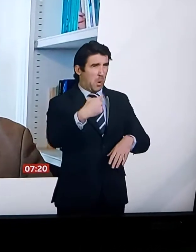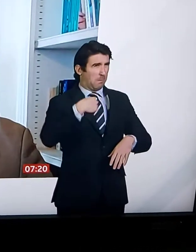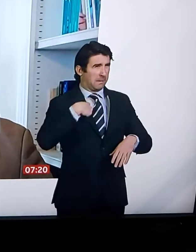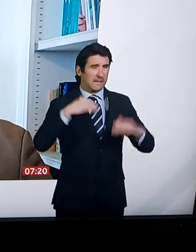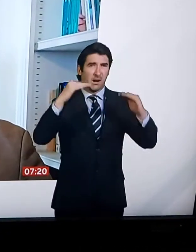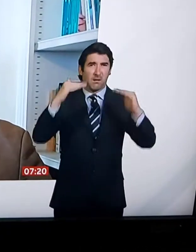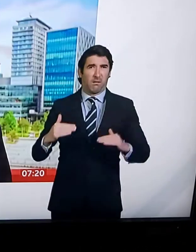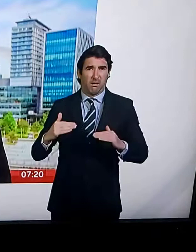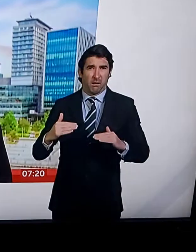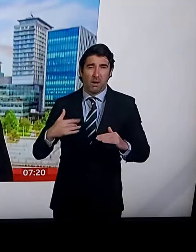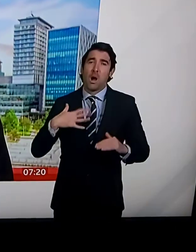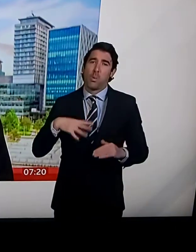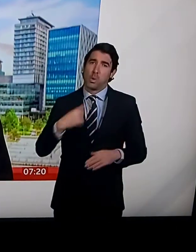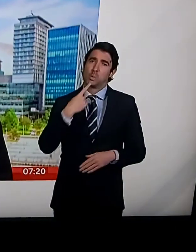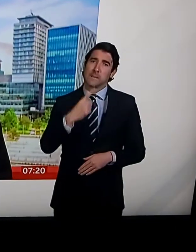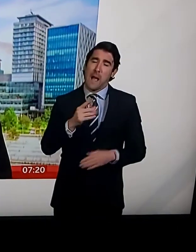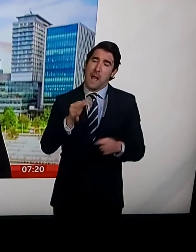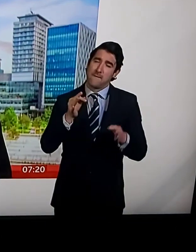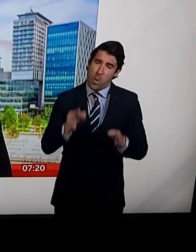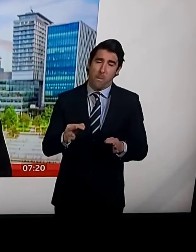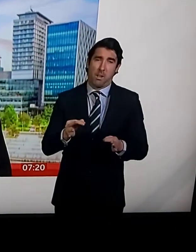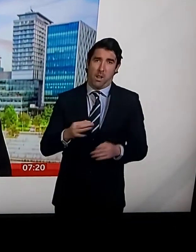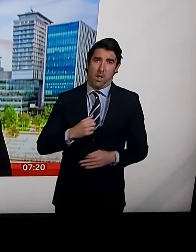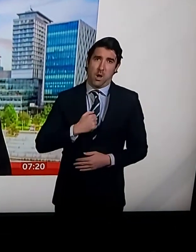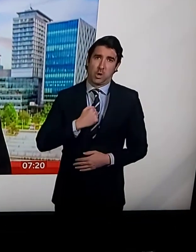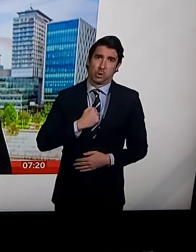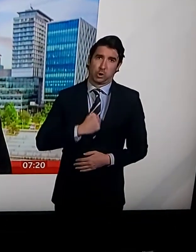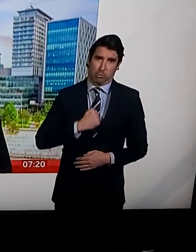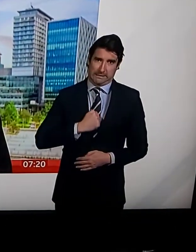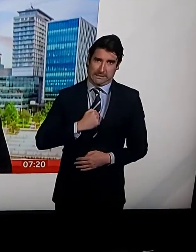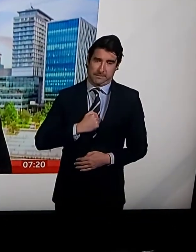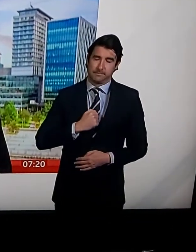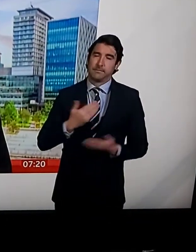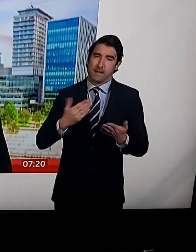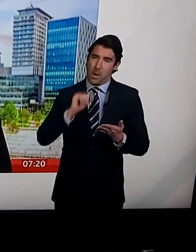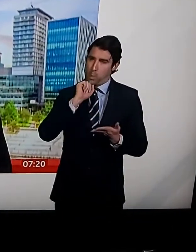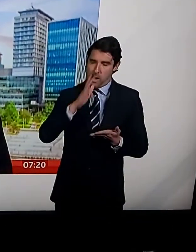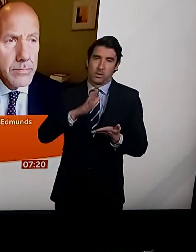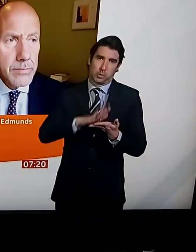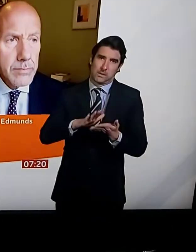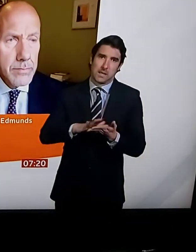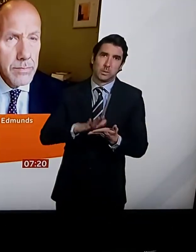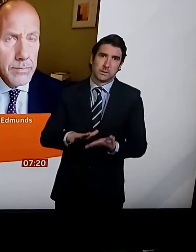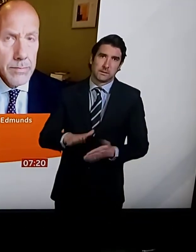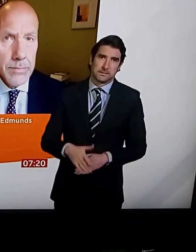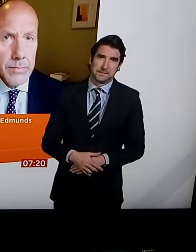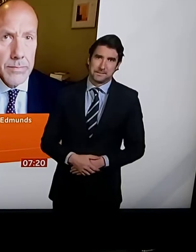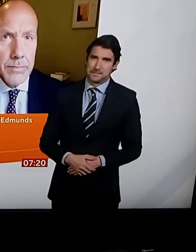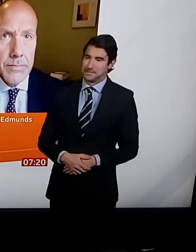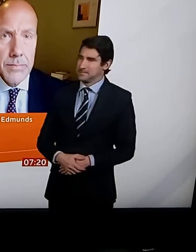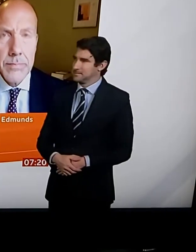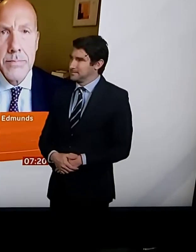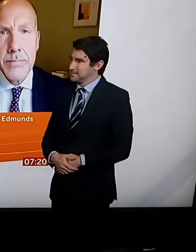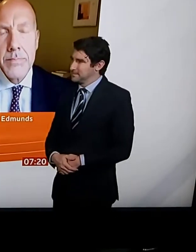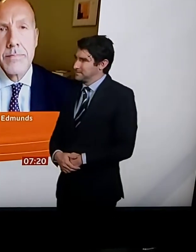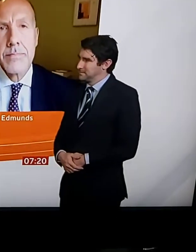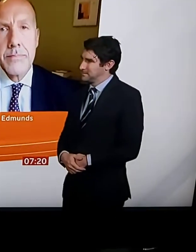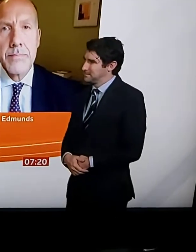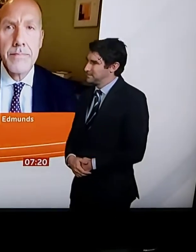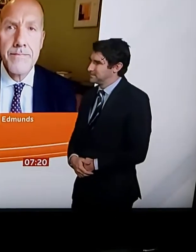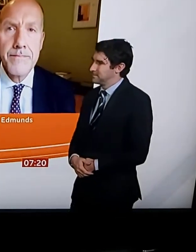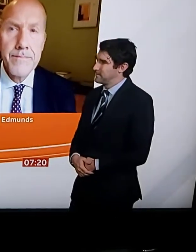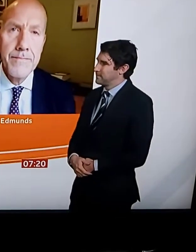to put that right. So that's the statement that came from OfQual yesterday. Let's speak to the General Secretary of the Association of